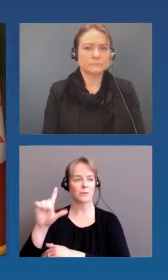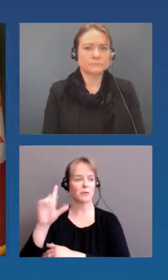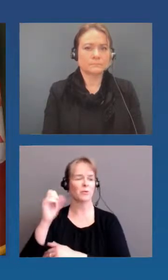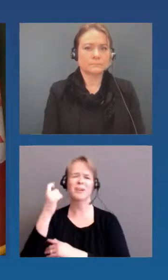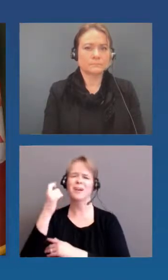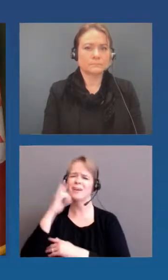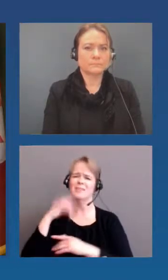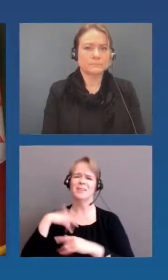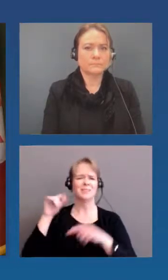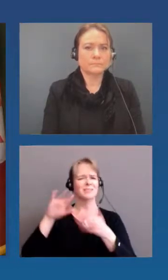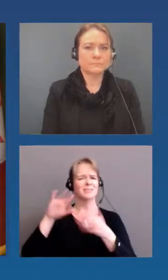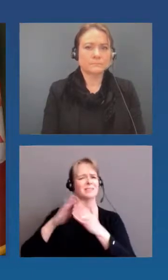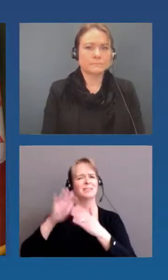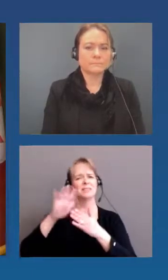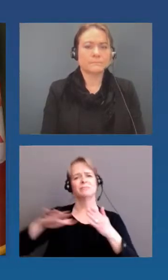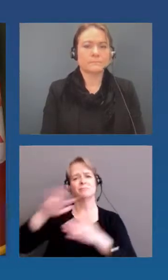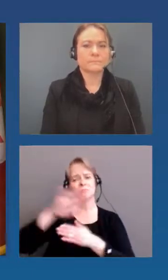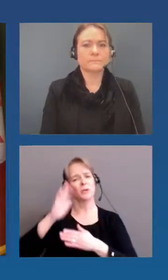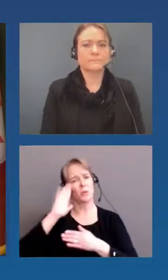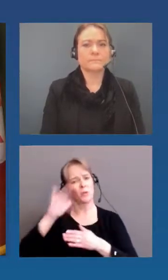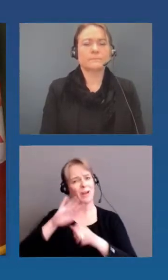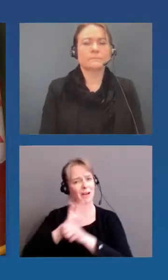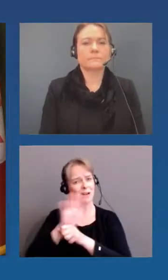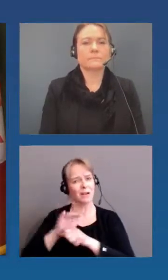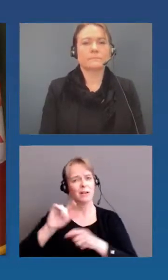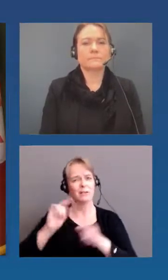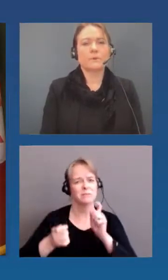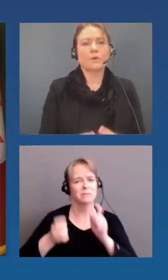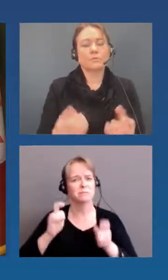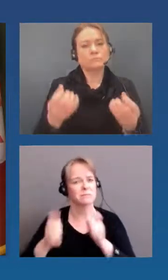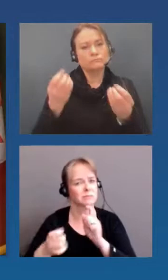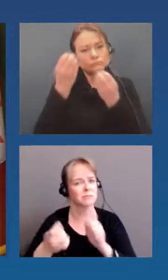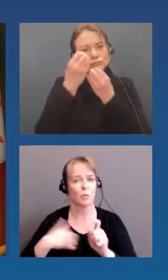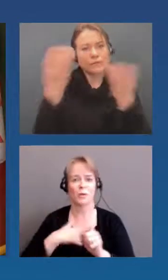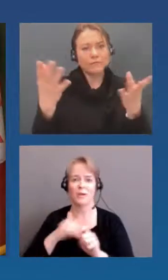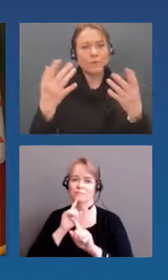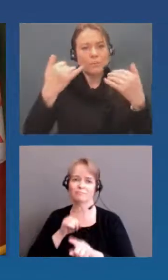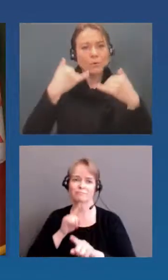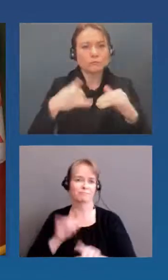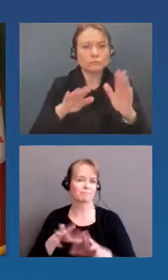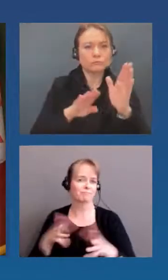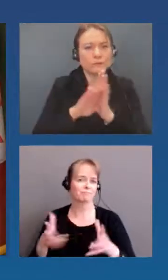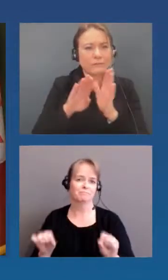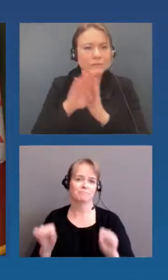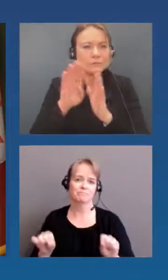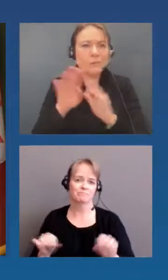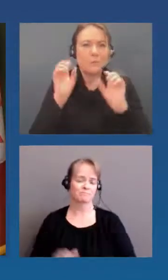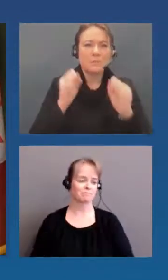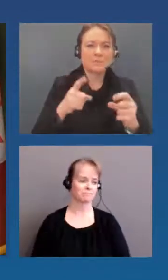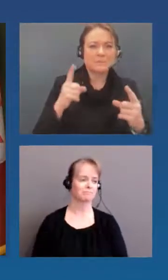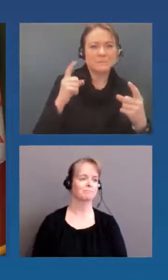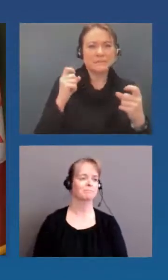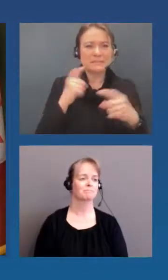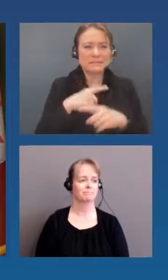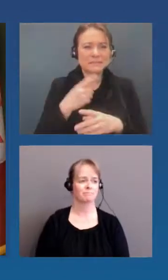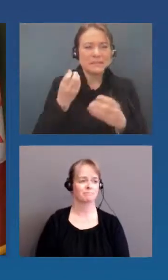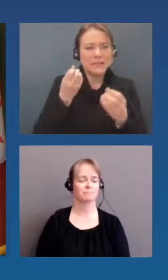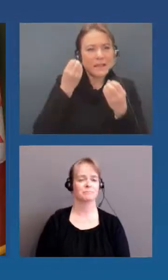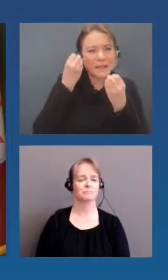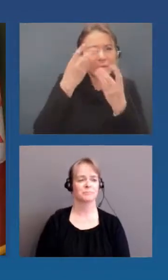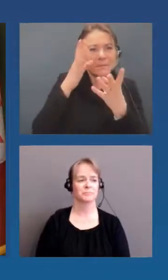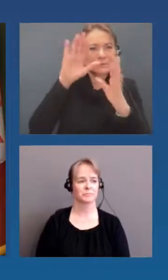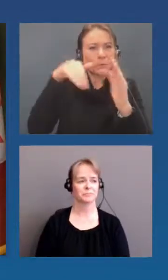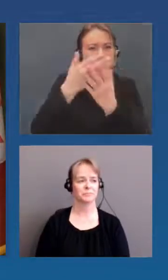fois, je tiens à rappeler que cette situation est en constante évolution. Nous comprenons qu'il peut être difficile à tenir au courant tous les